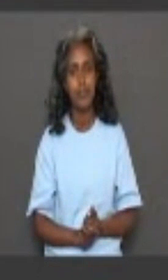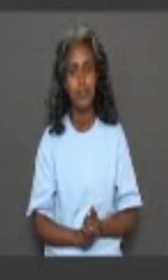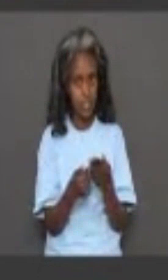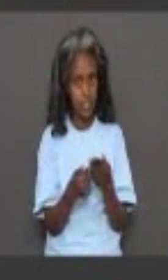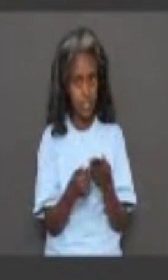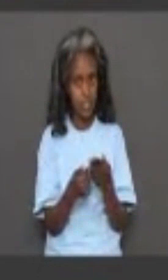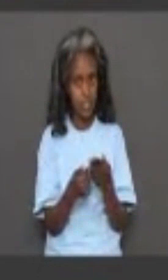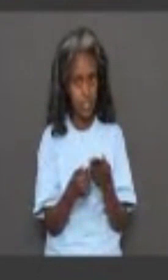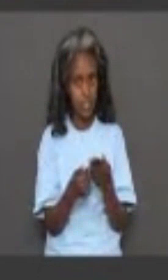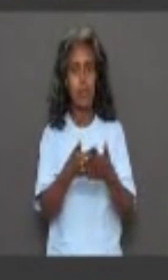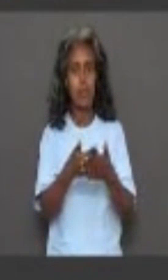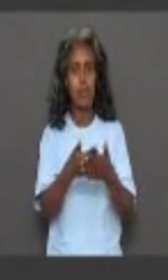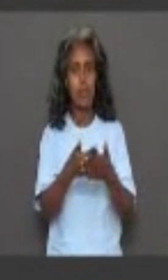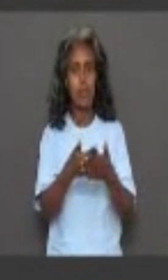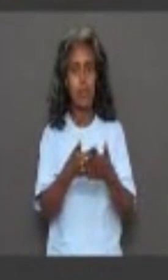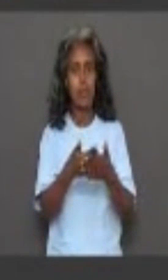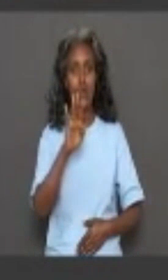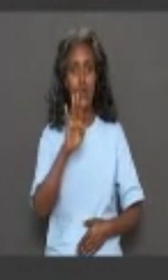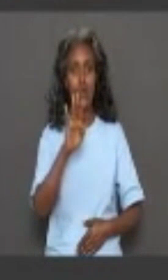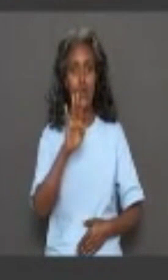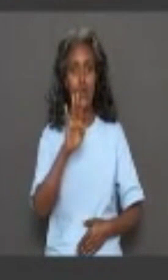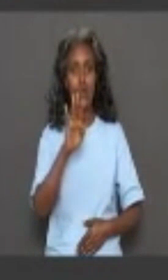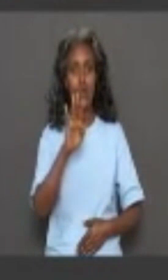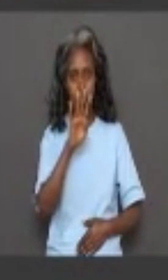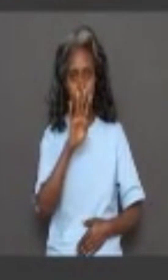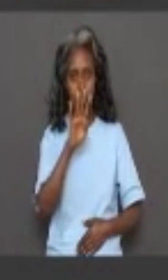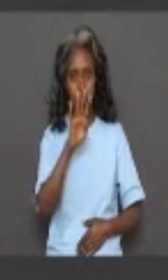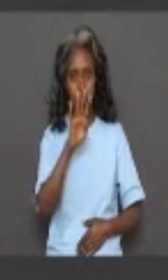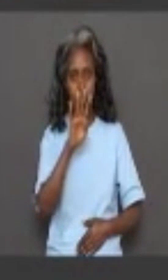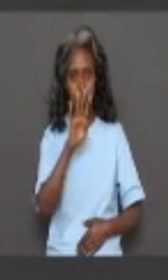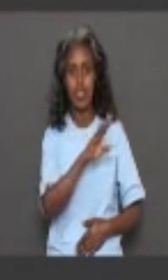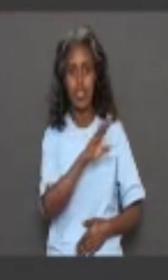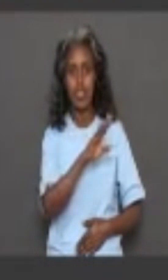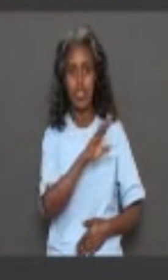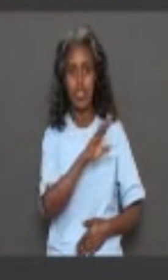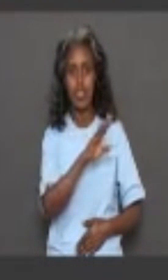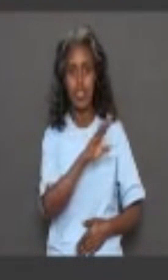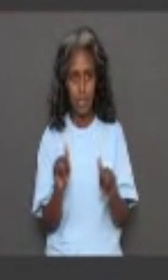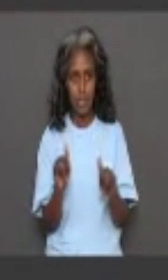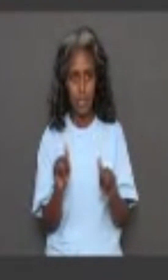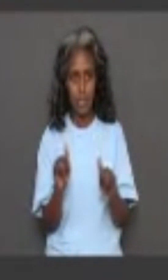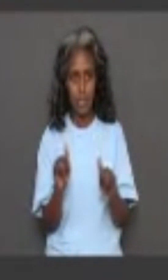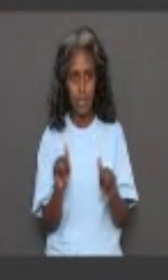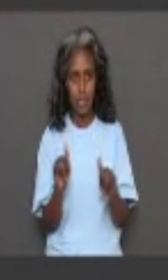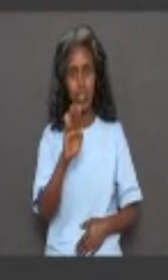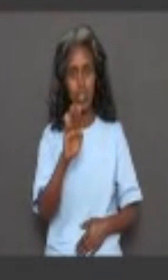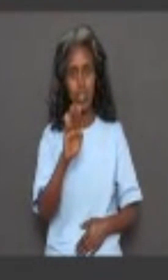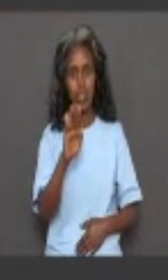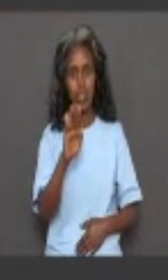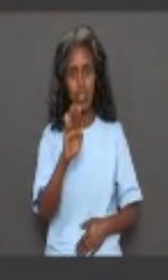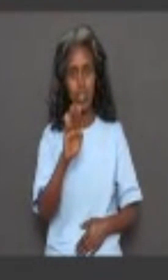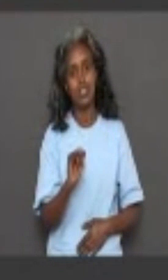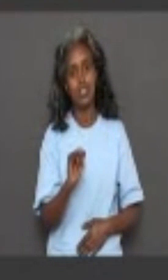Since a minus 4b and b are